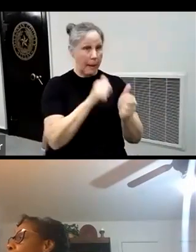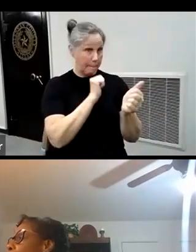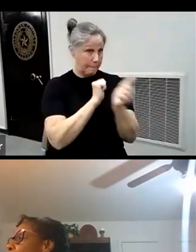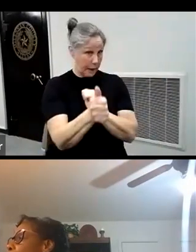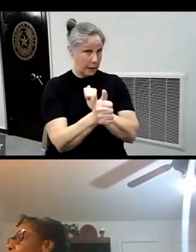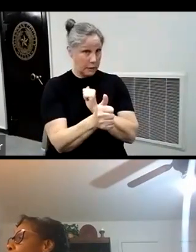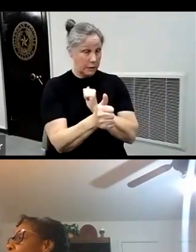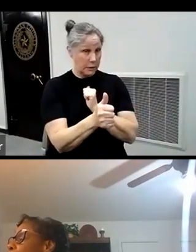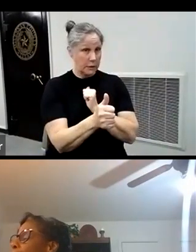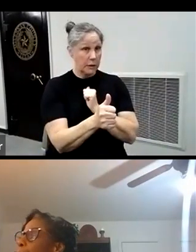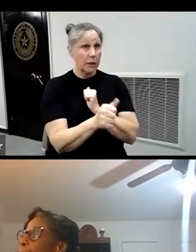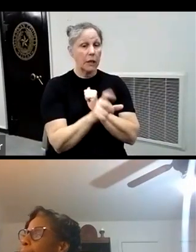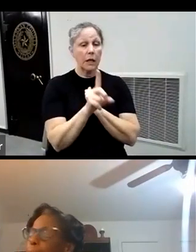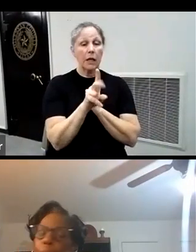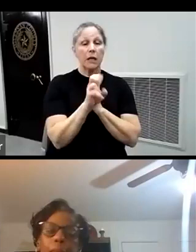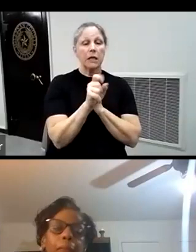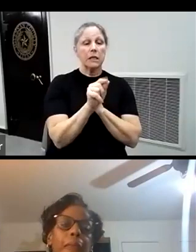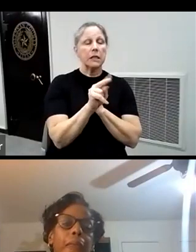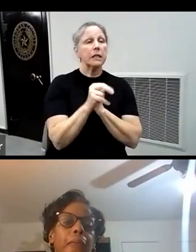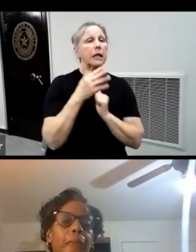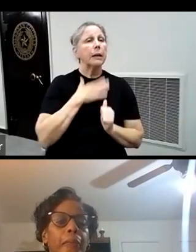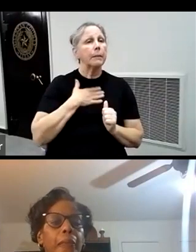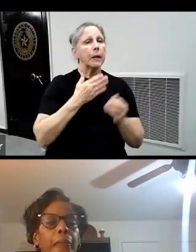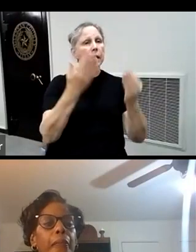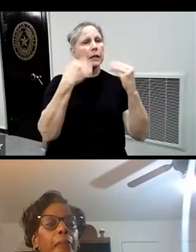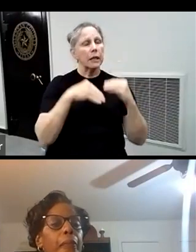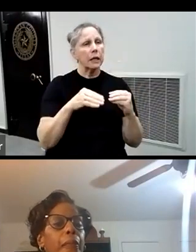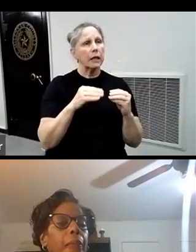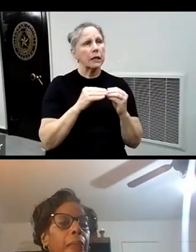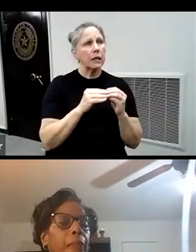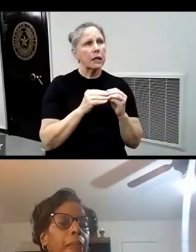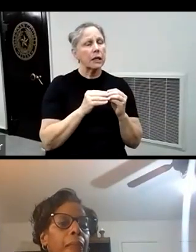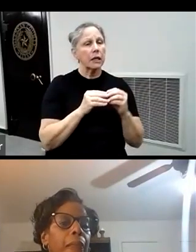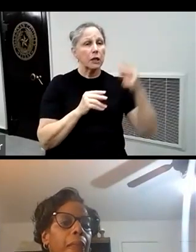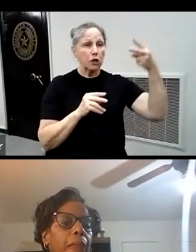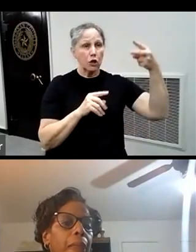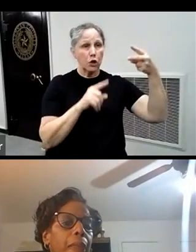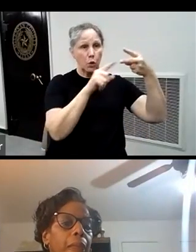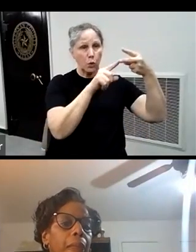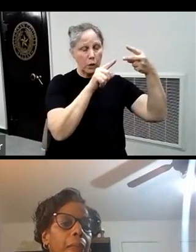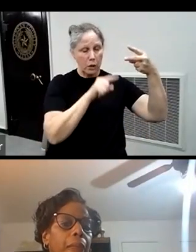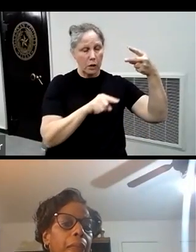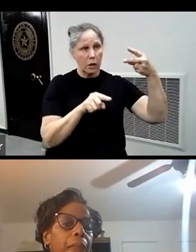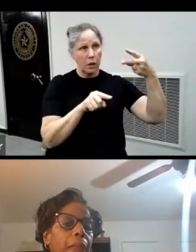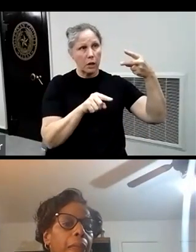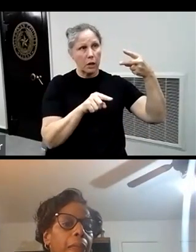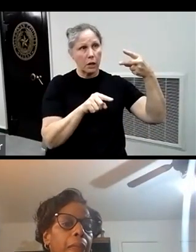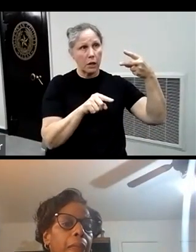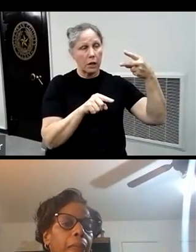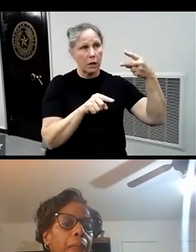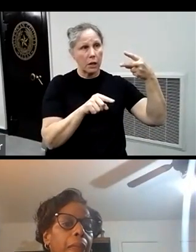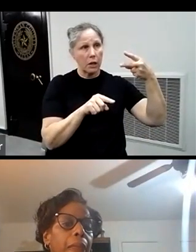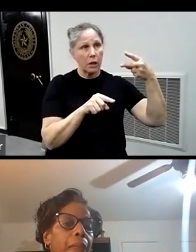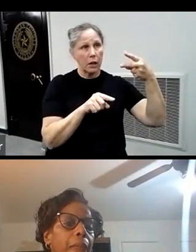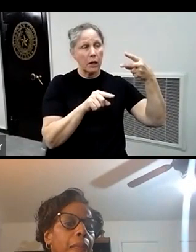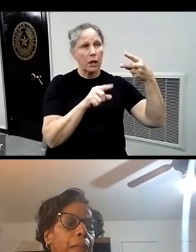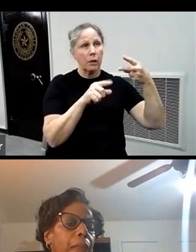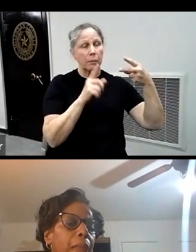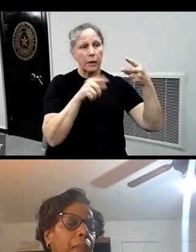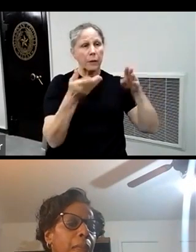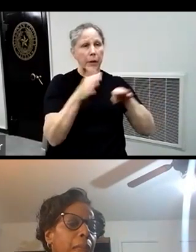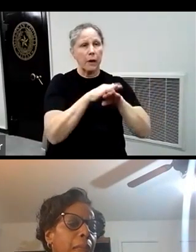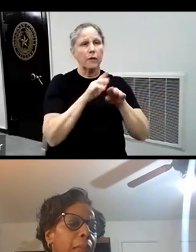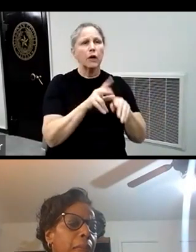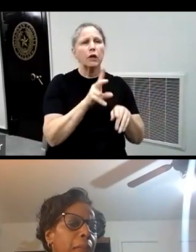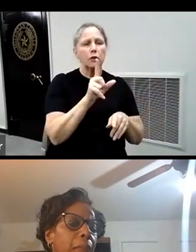Pass. Dustin, if you would go to item under 2 regarding the Mike Kirby on the